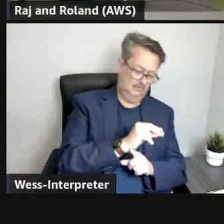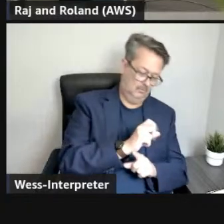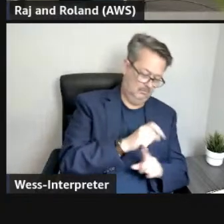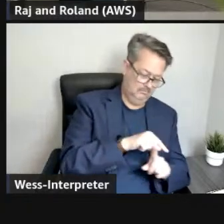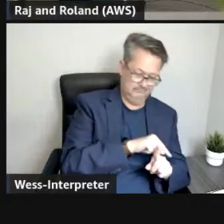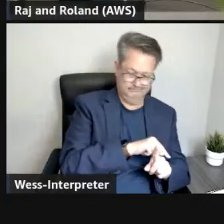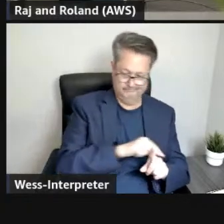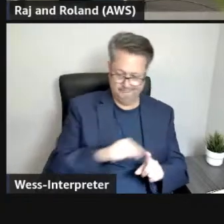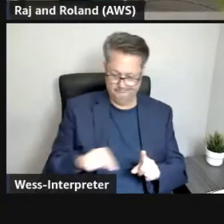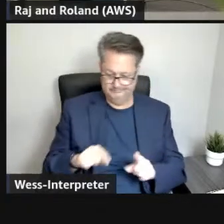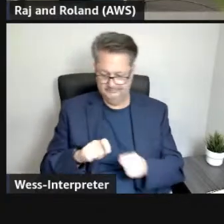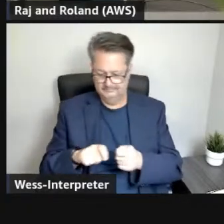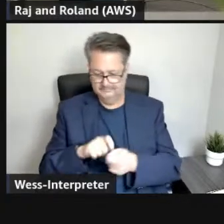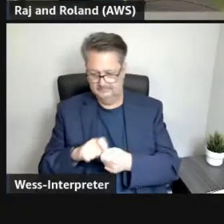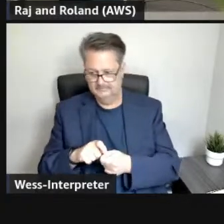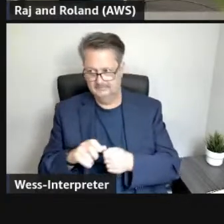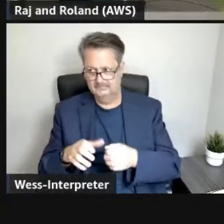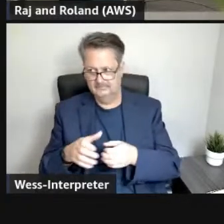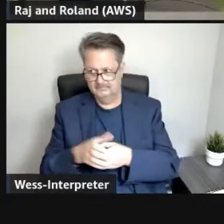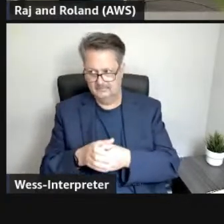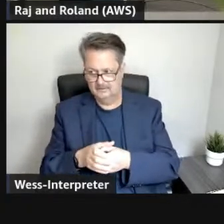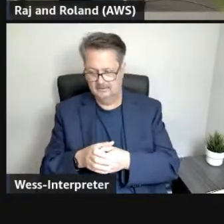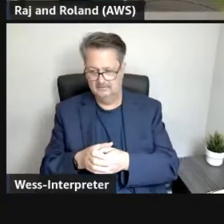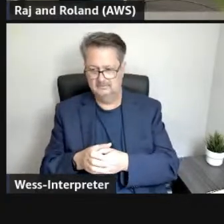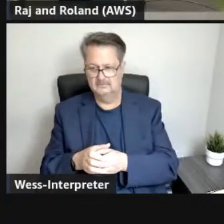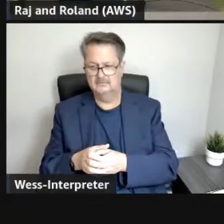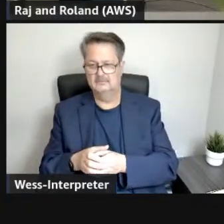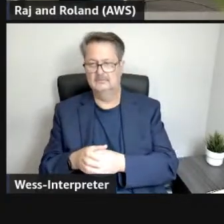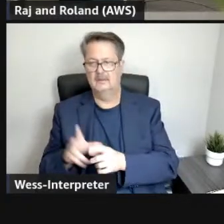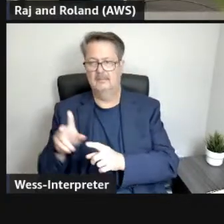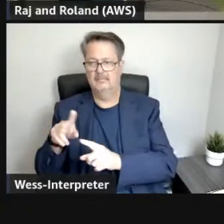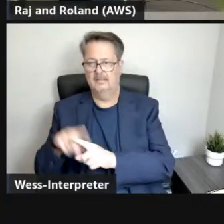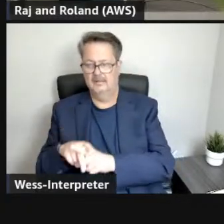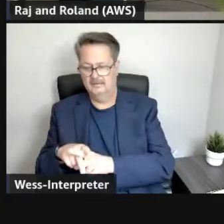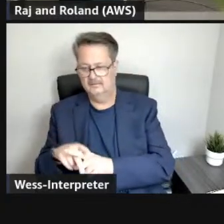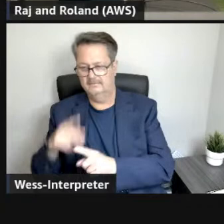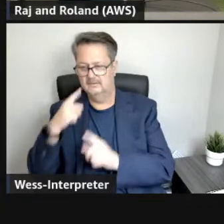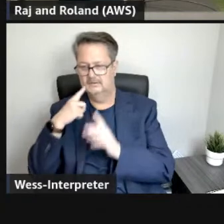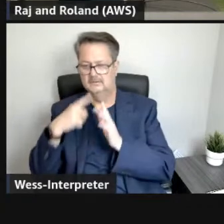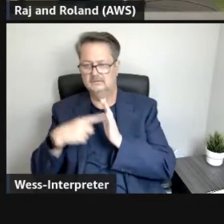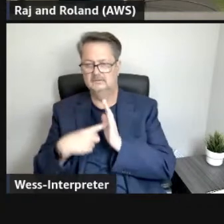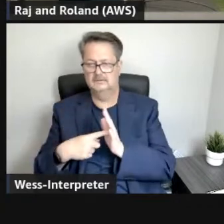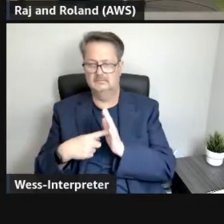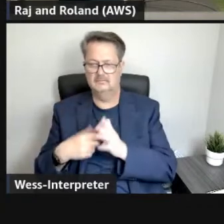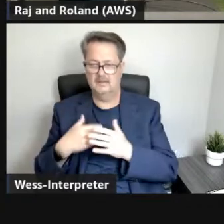and applications. So for example, here we have a recommendation for savings at about